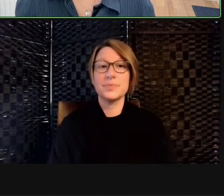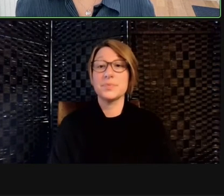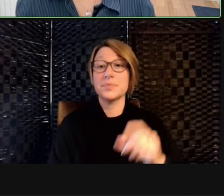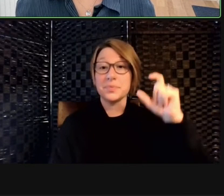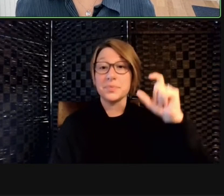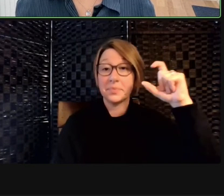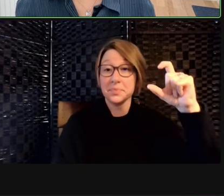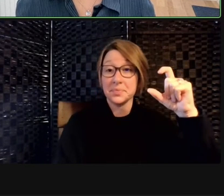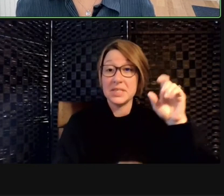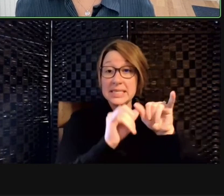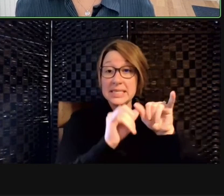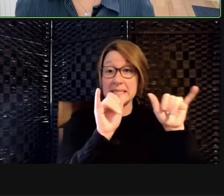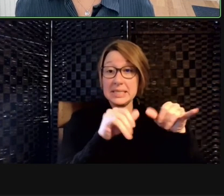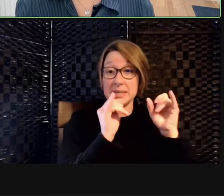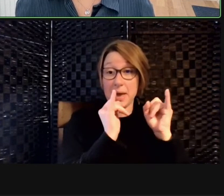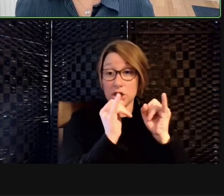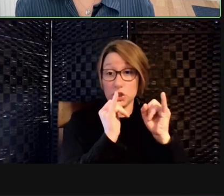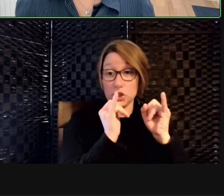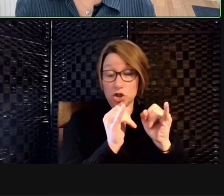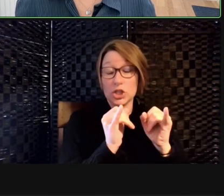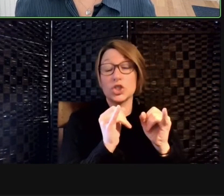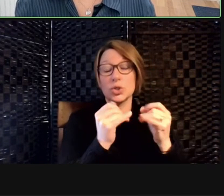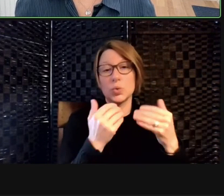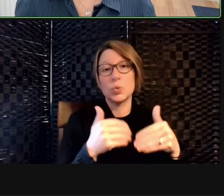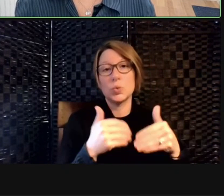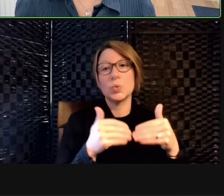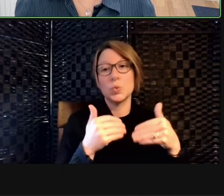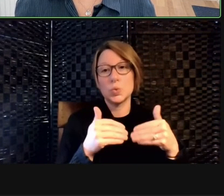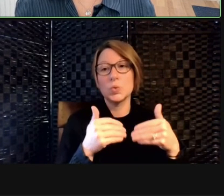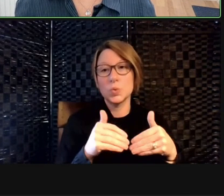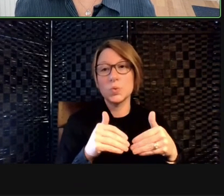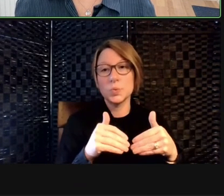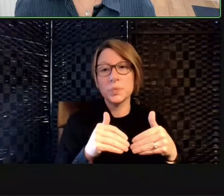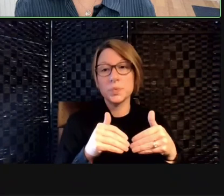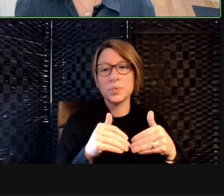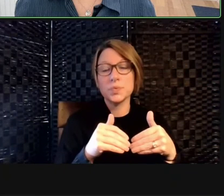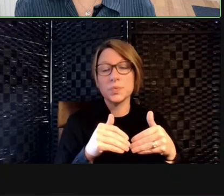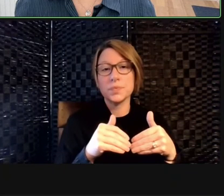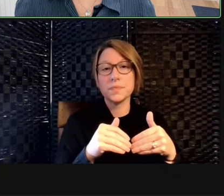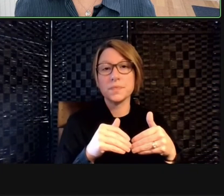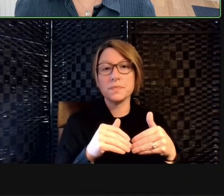Systematic instruction is another highly uh, uh,